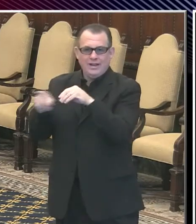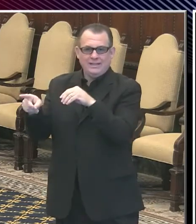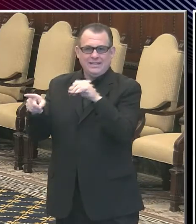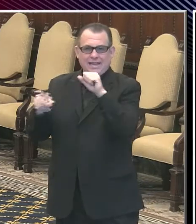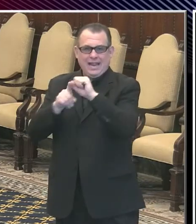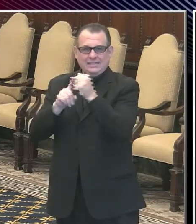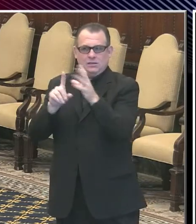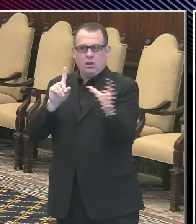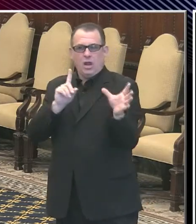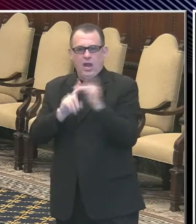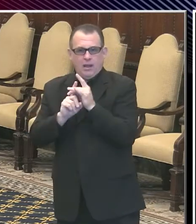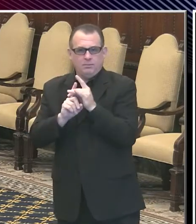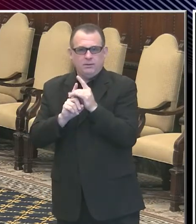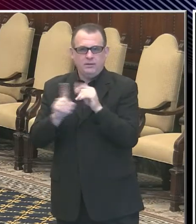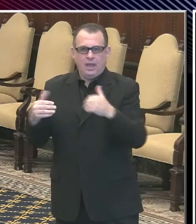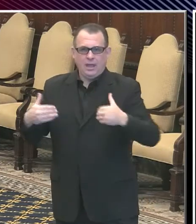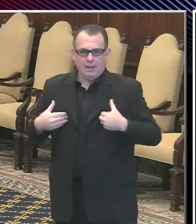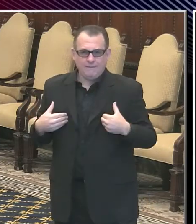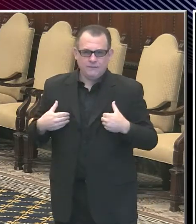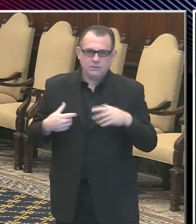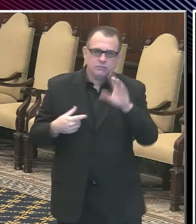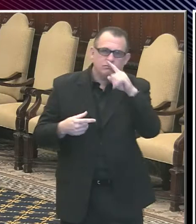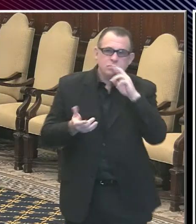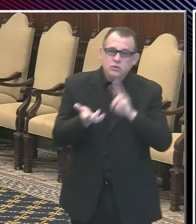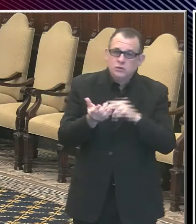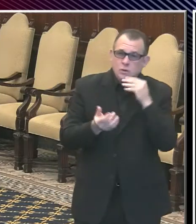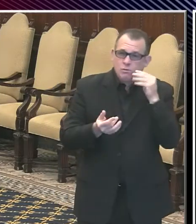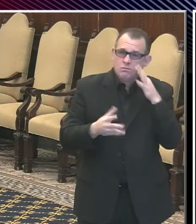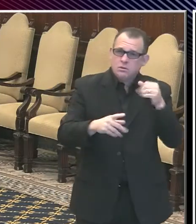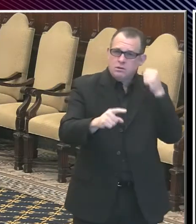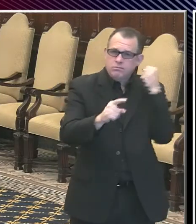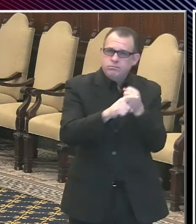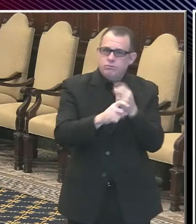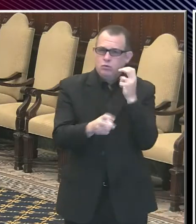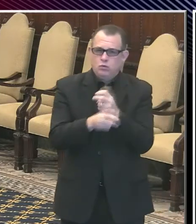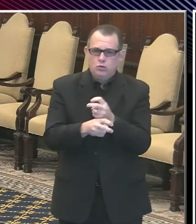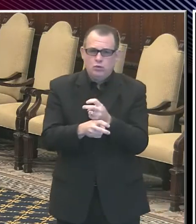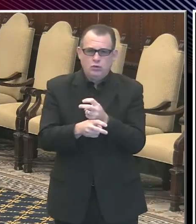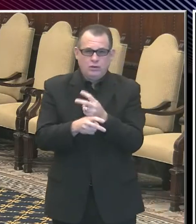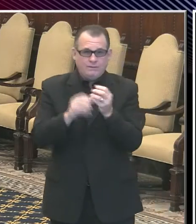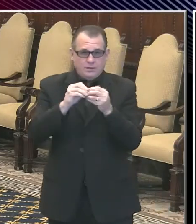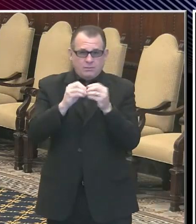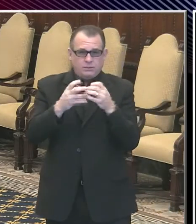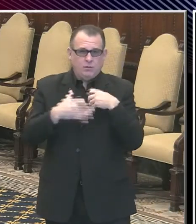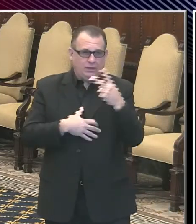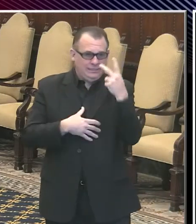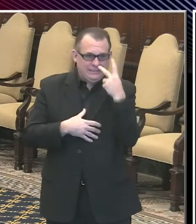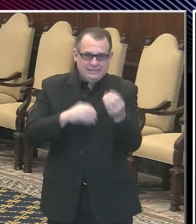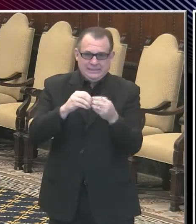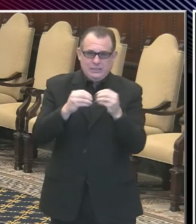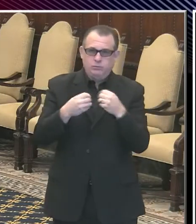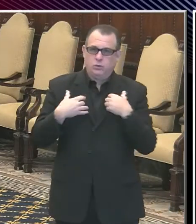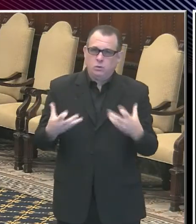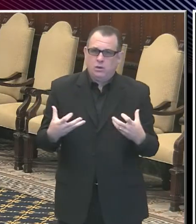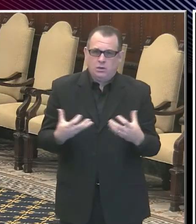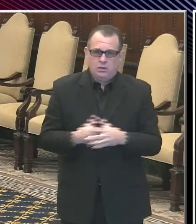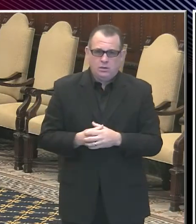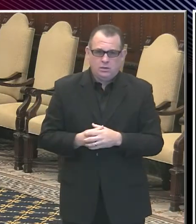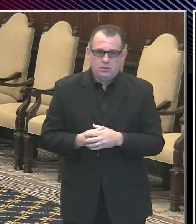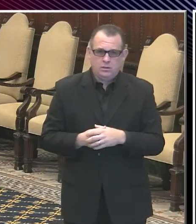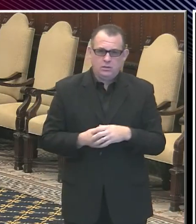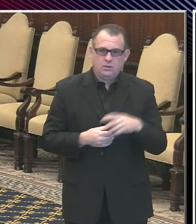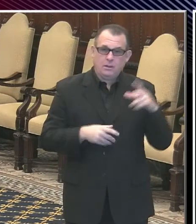long said here that nursing homes have been hard hit. But what do you make of these numbers now that you've seen and the public has seen the